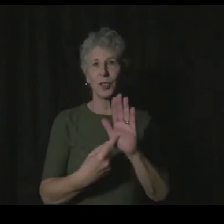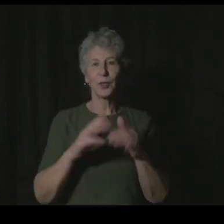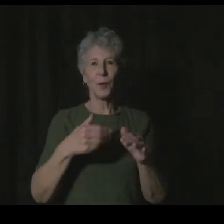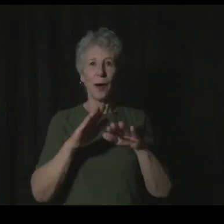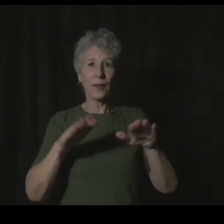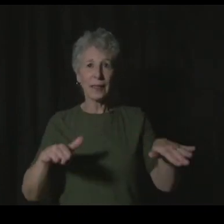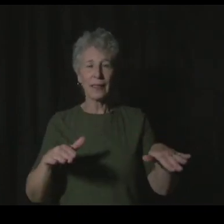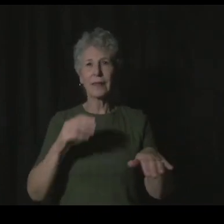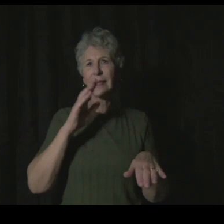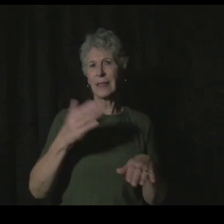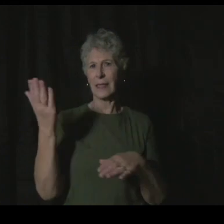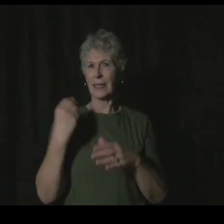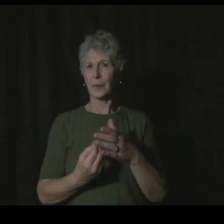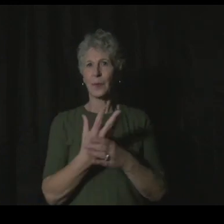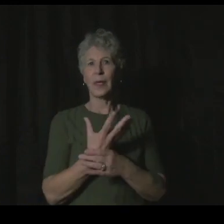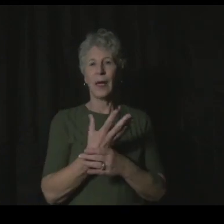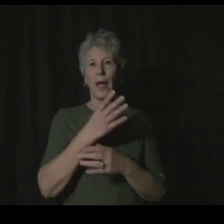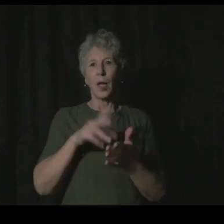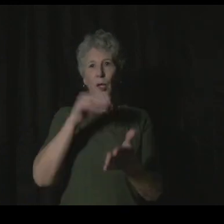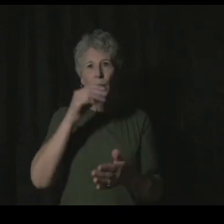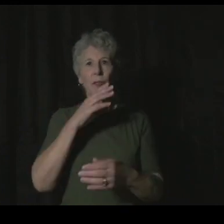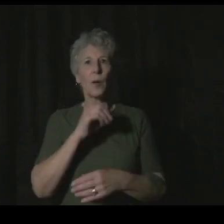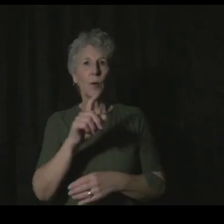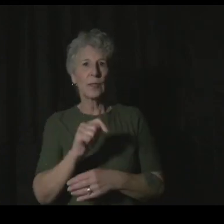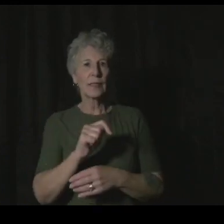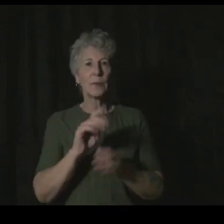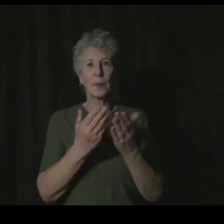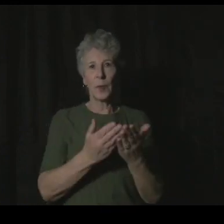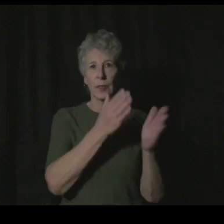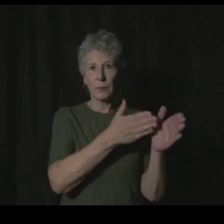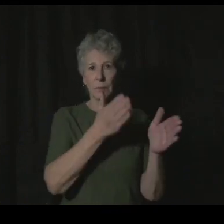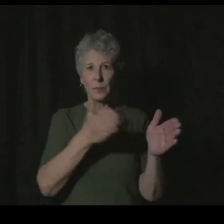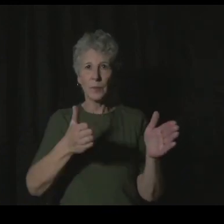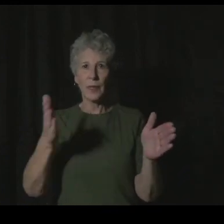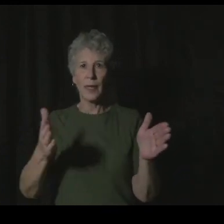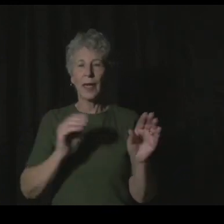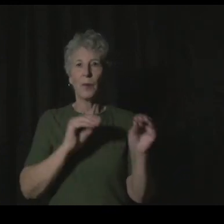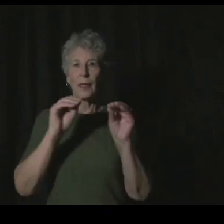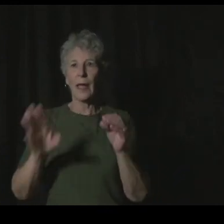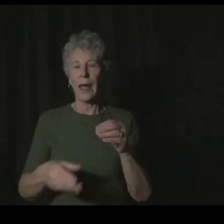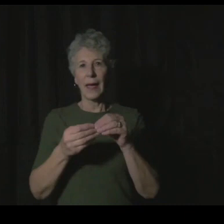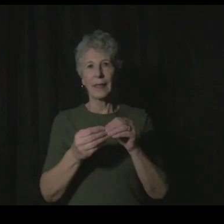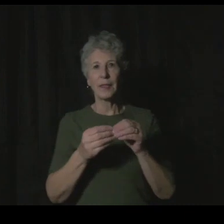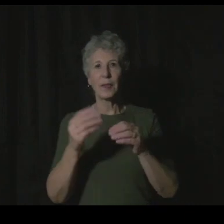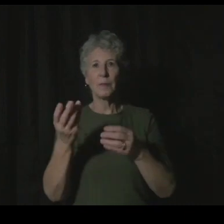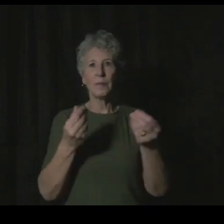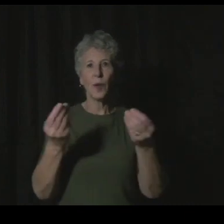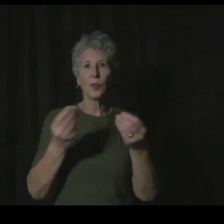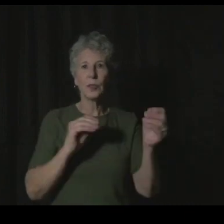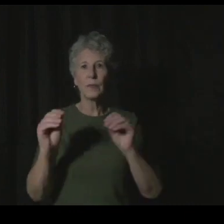last spring, learned the Old Testament books of the Bible in order, and we put motions to them. This fall, we